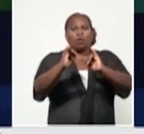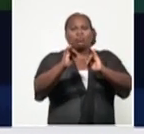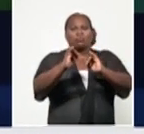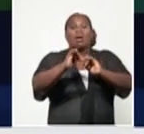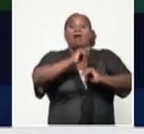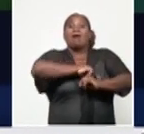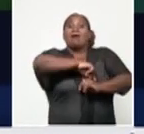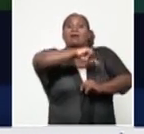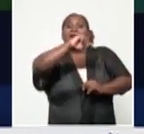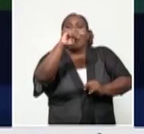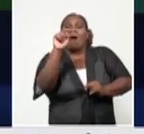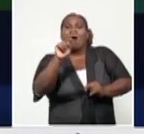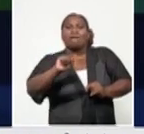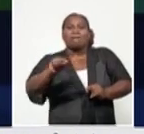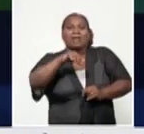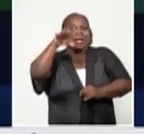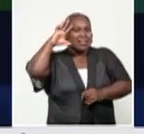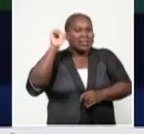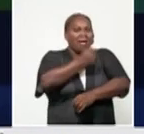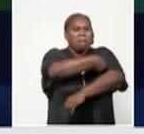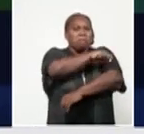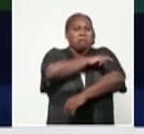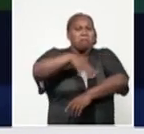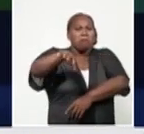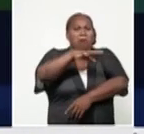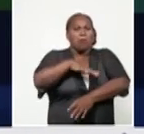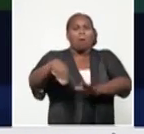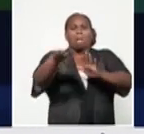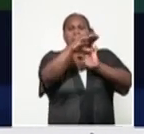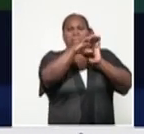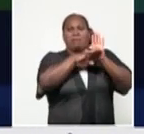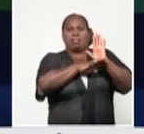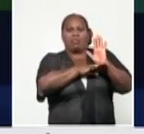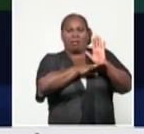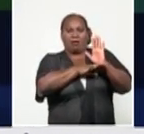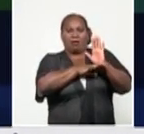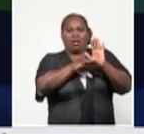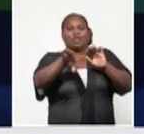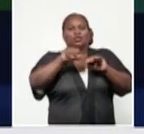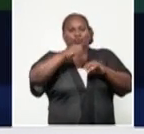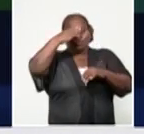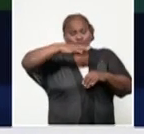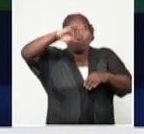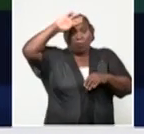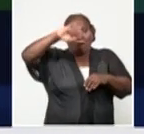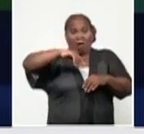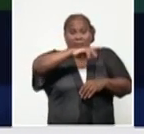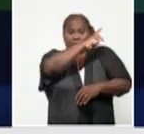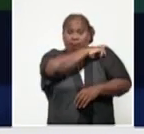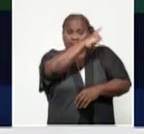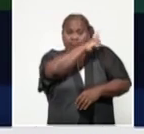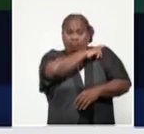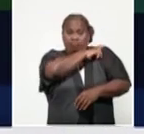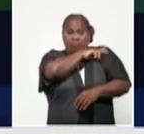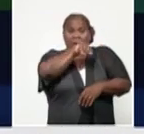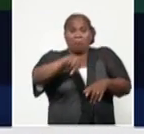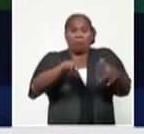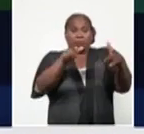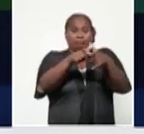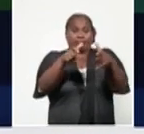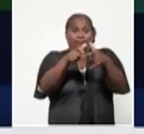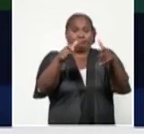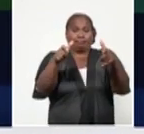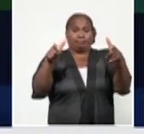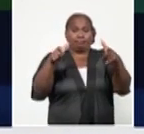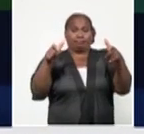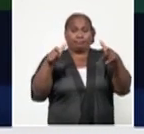To get a better understanding of the situation, I want to share with you some statistics in order to truly appreciate the